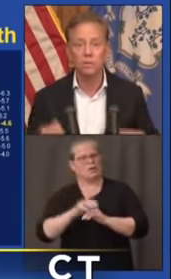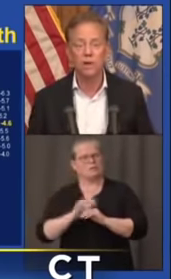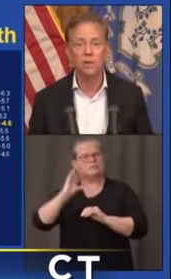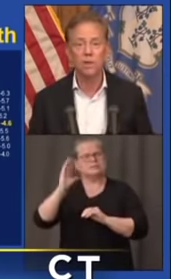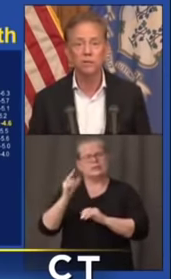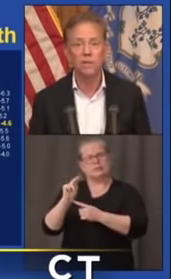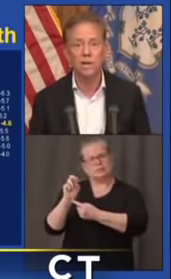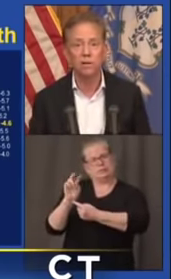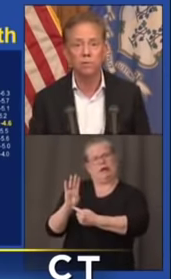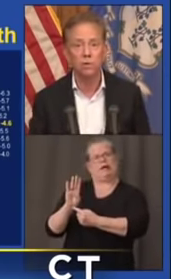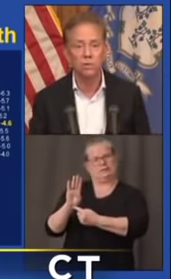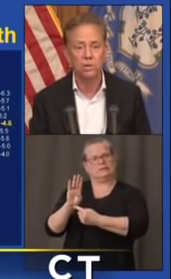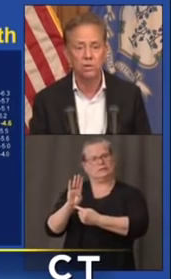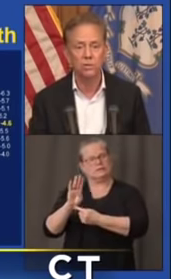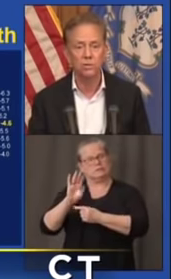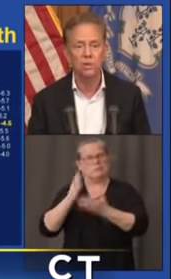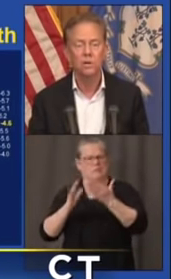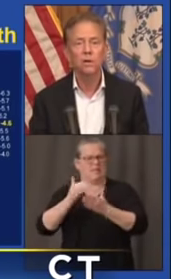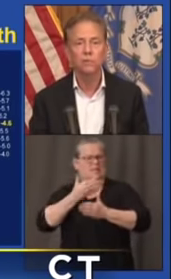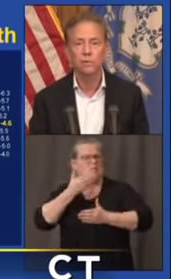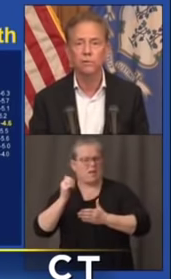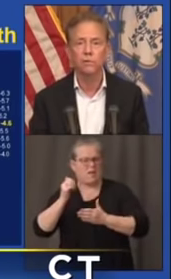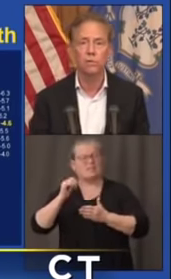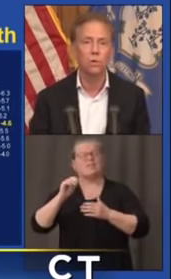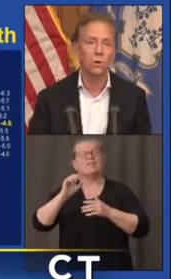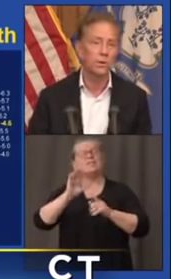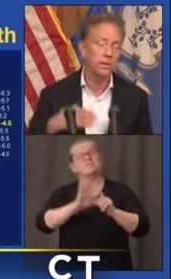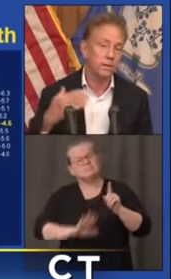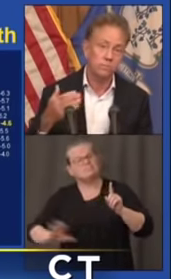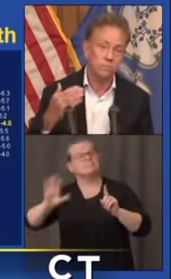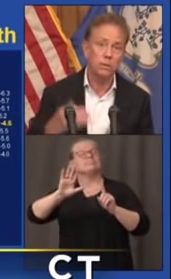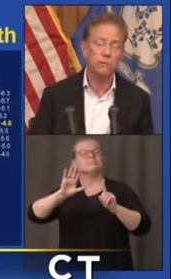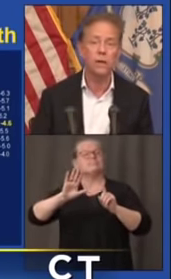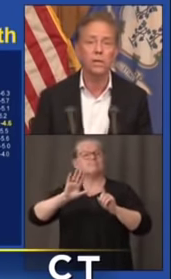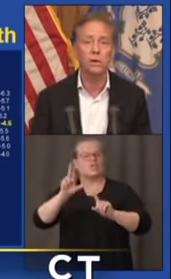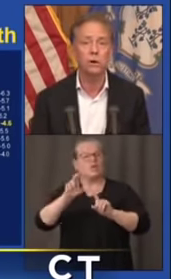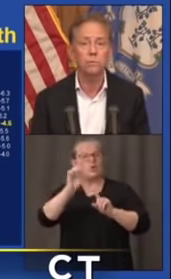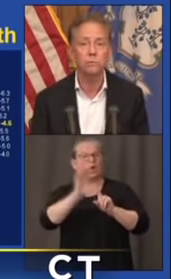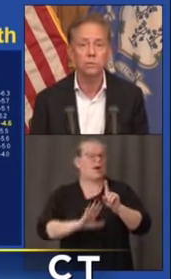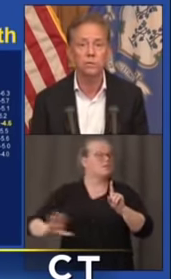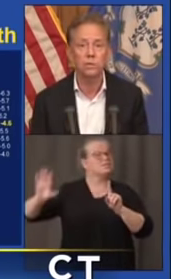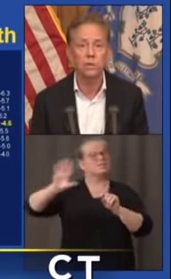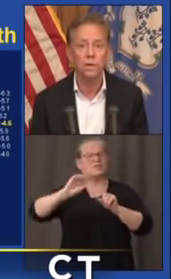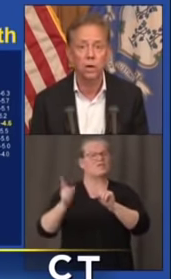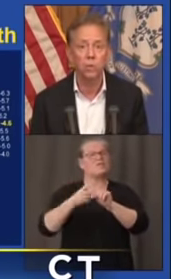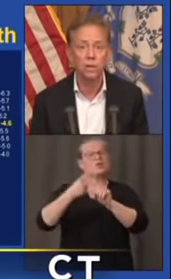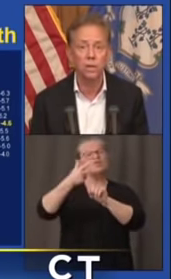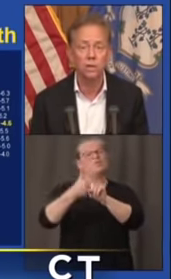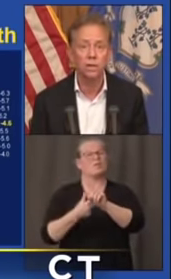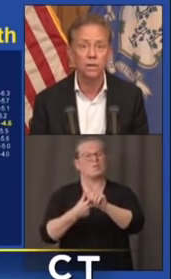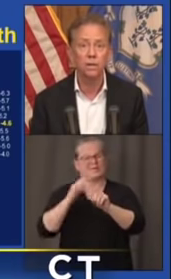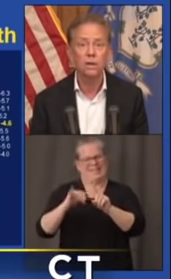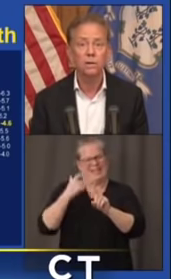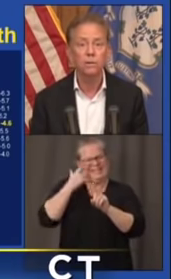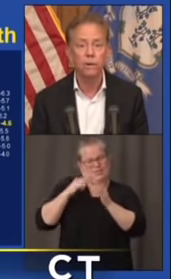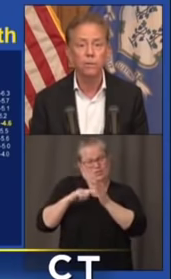bunch. Everything is negative across the country for the first quarter. And, frankly, COVID was just getting going there